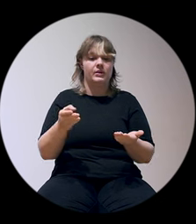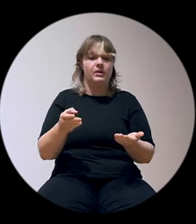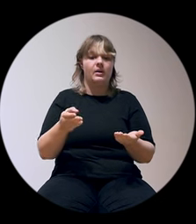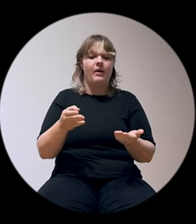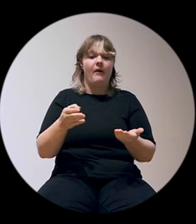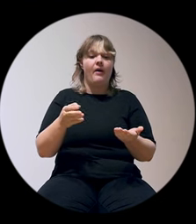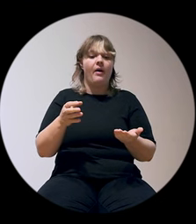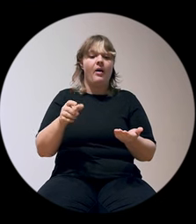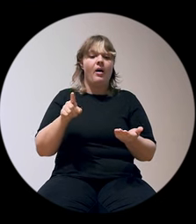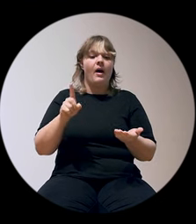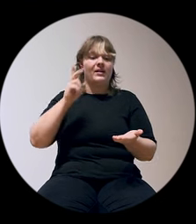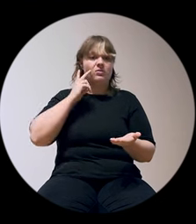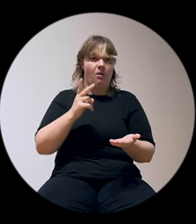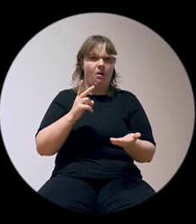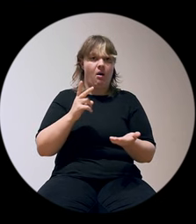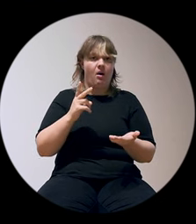I came across while